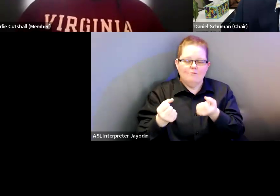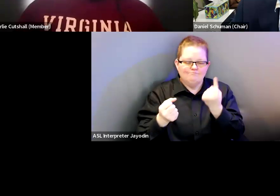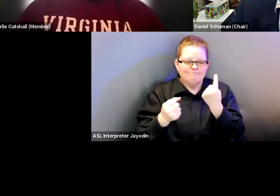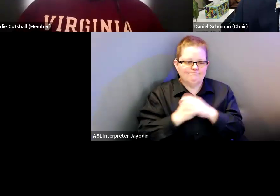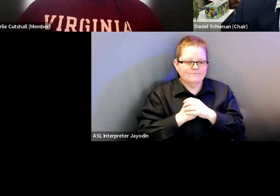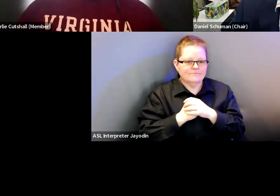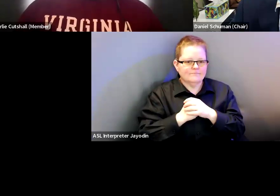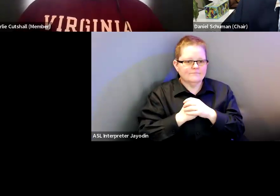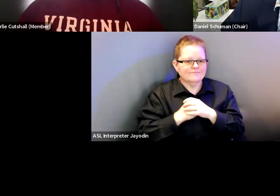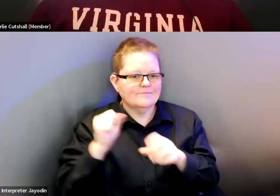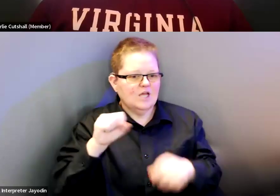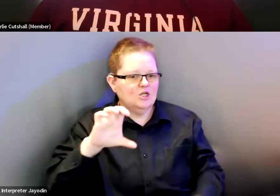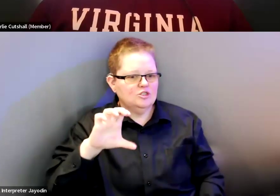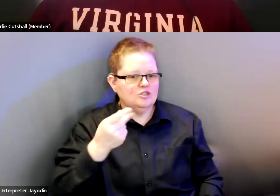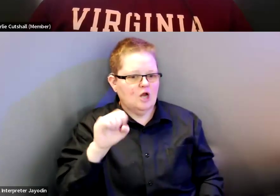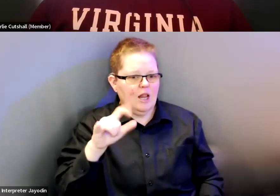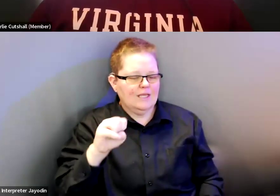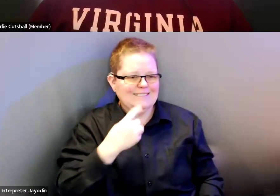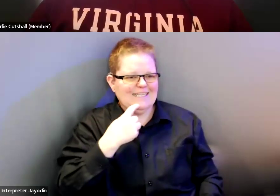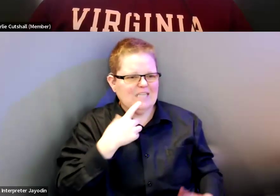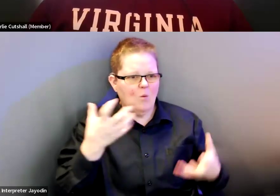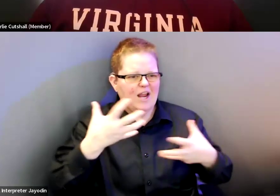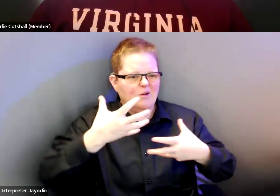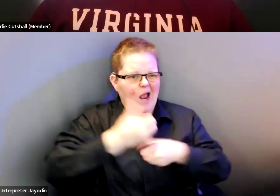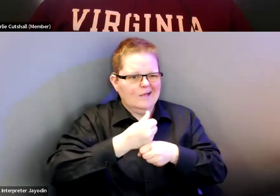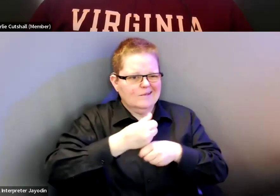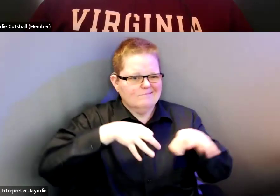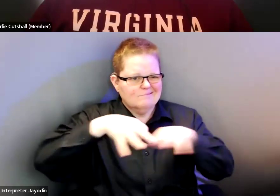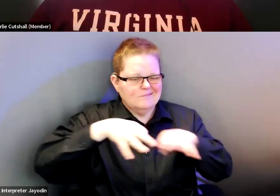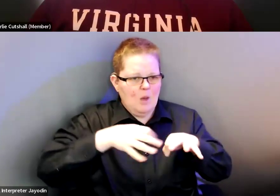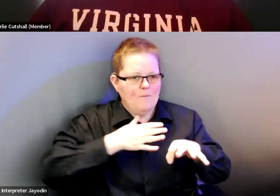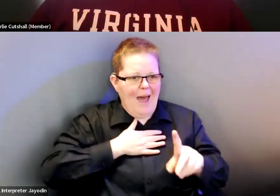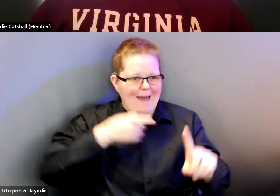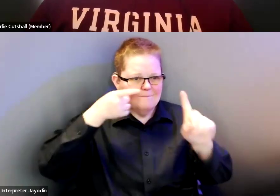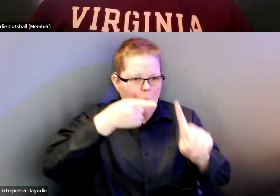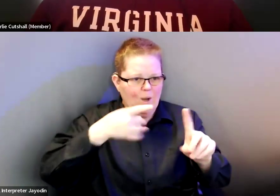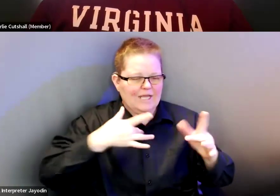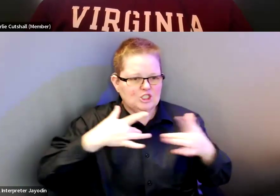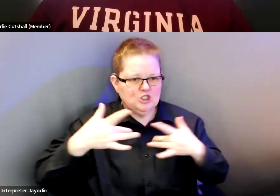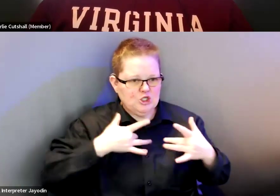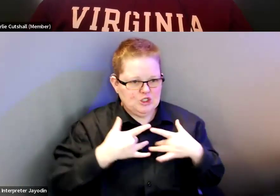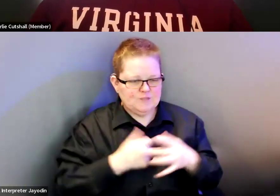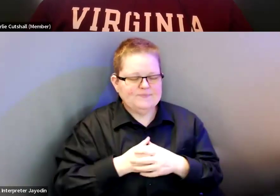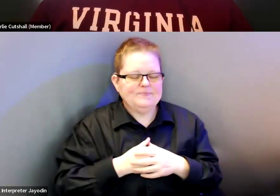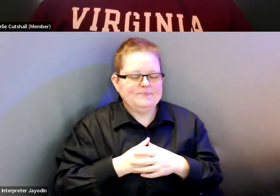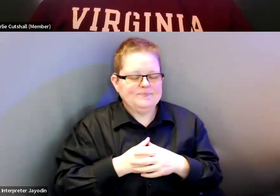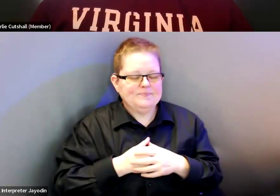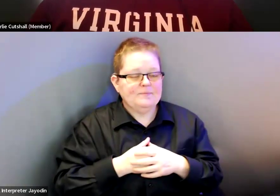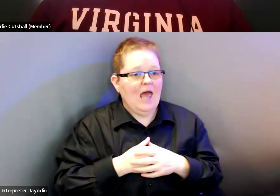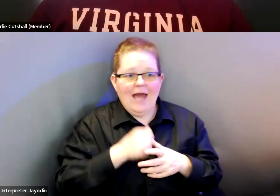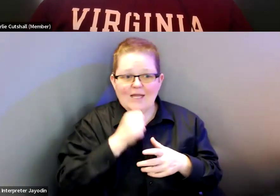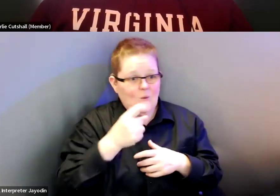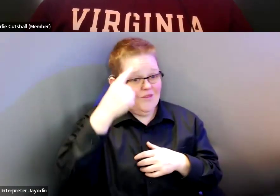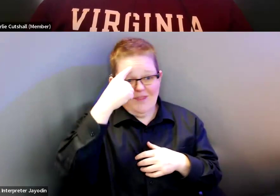Yeah, thanks. I just want to try to concisely reiterate my point and concern, which is that I don't think that we're going to be